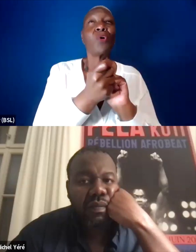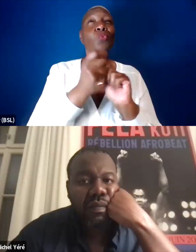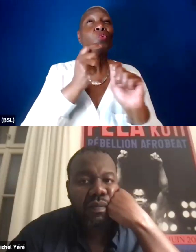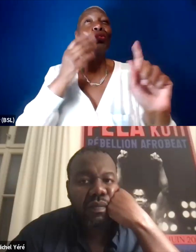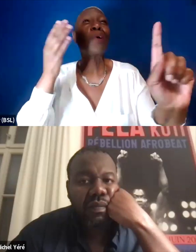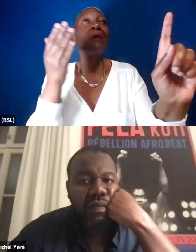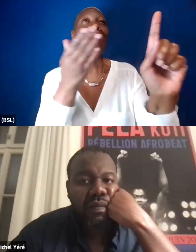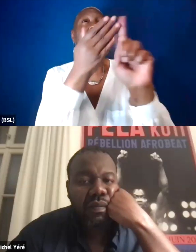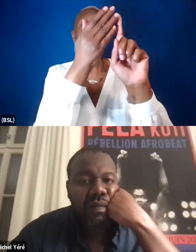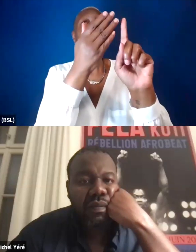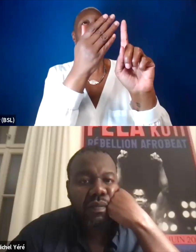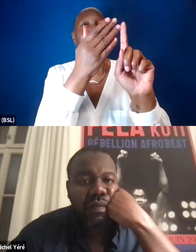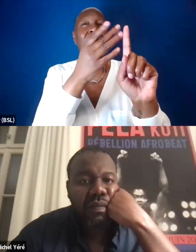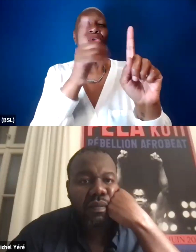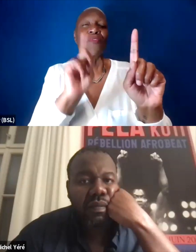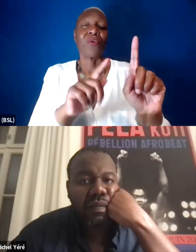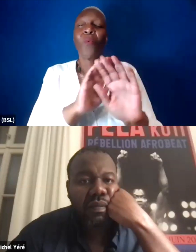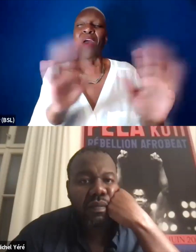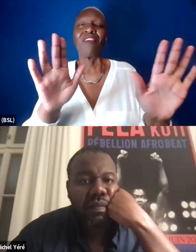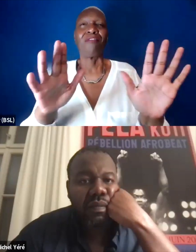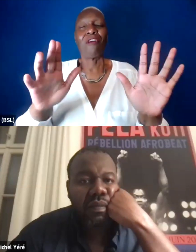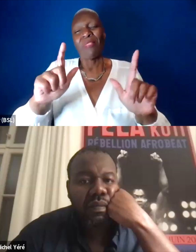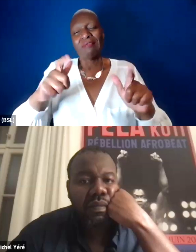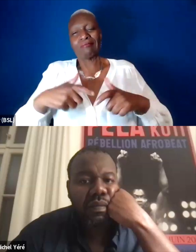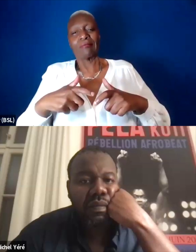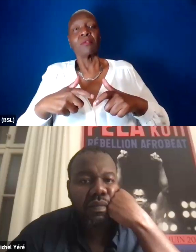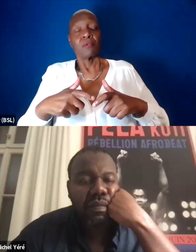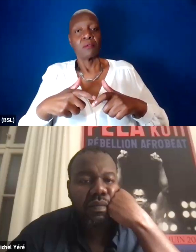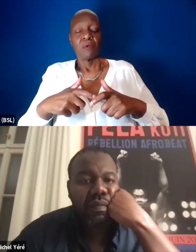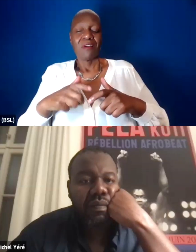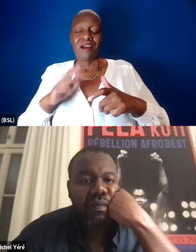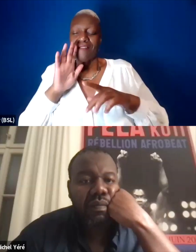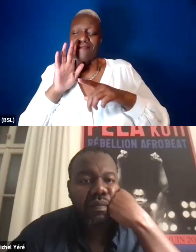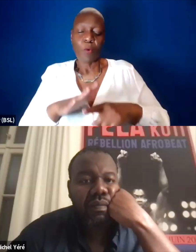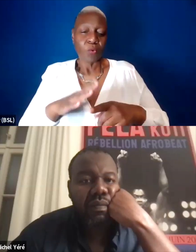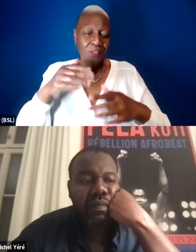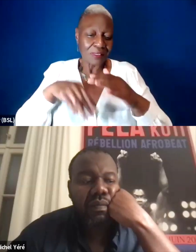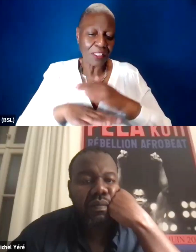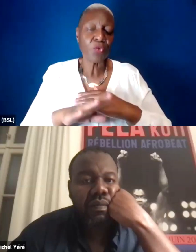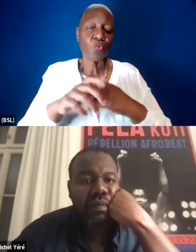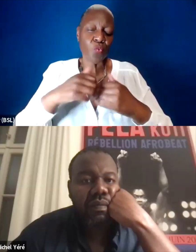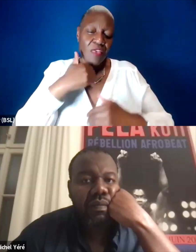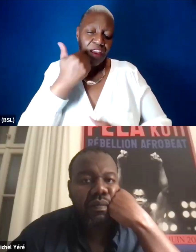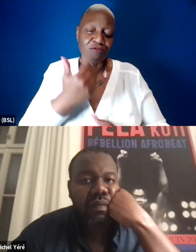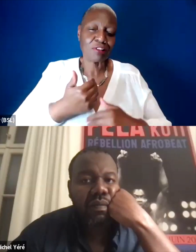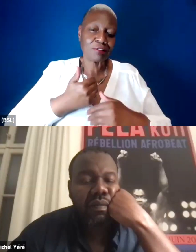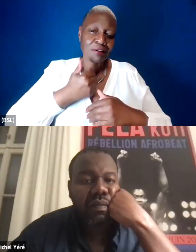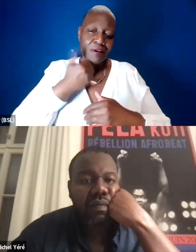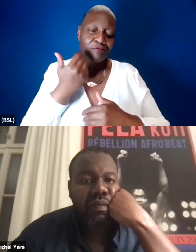its unbridled rush, forcibly bringing it into the frantic daily struggle of the present.